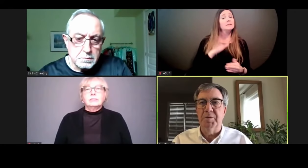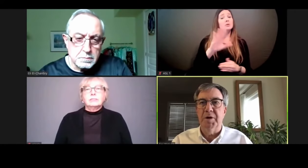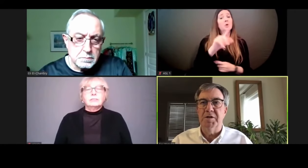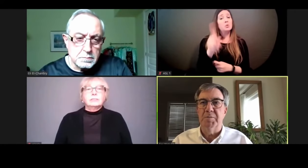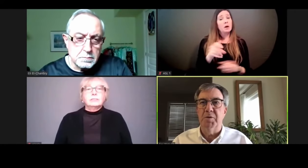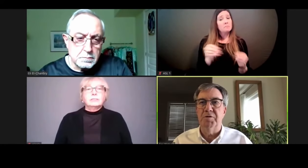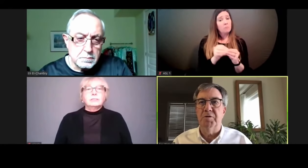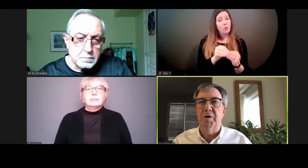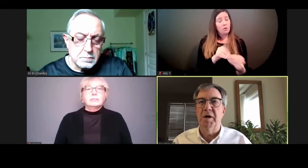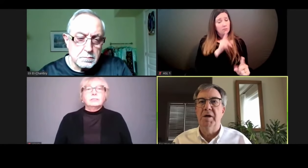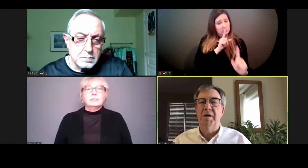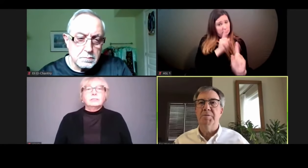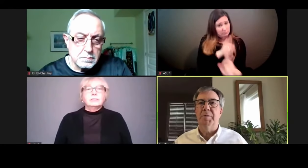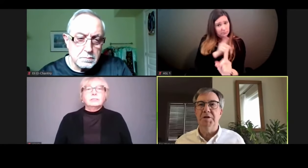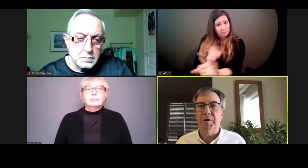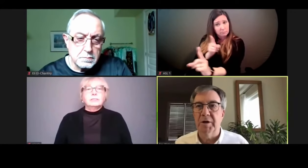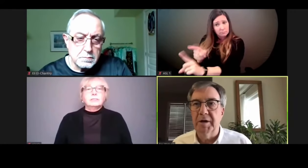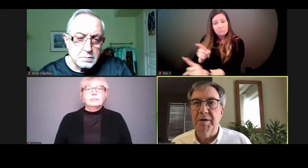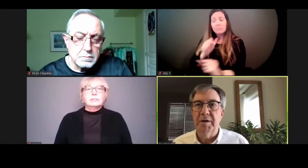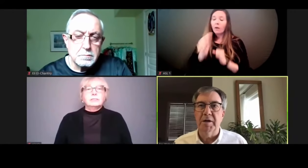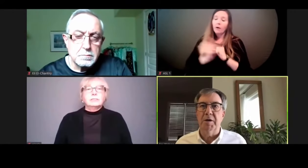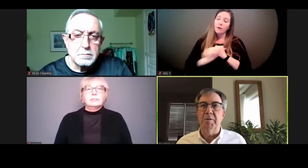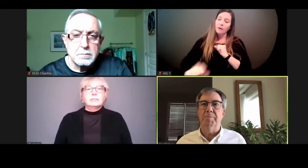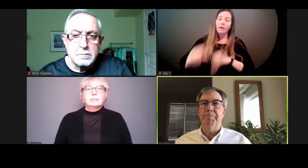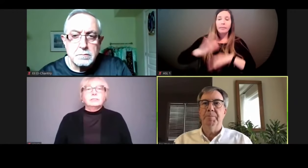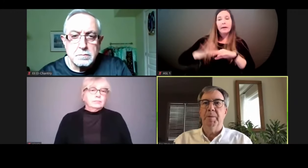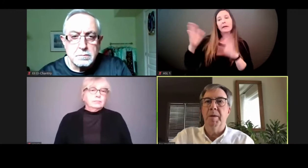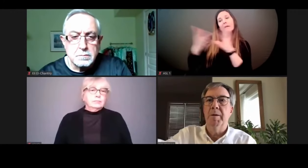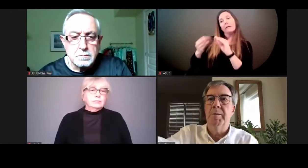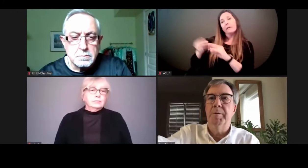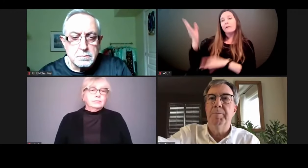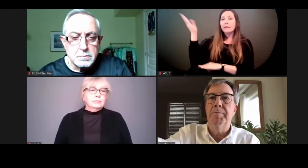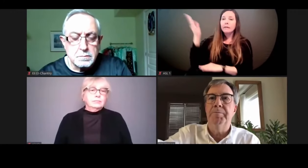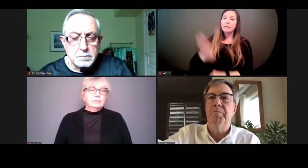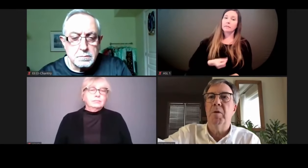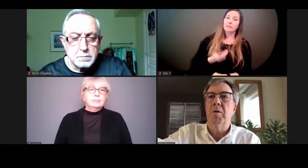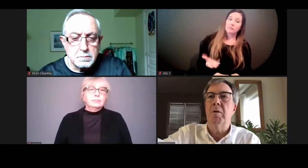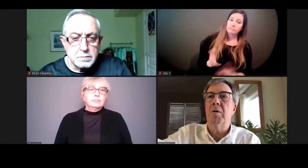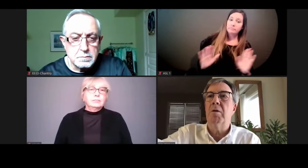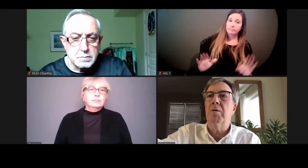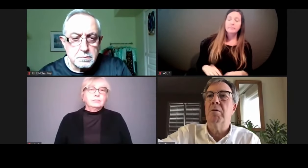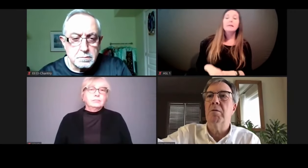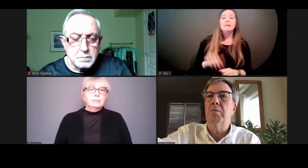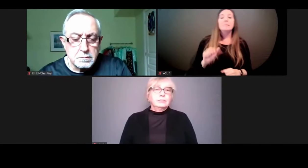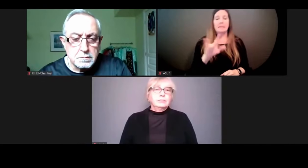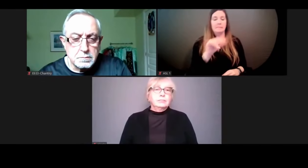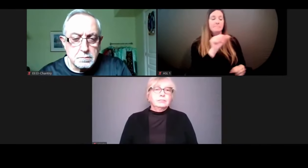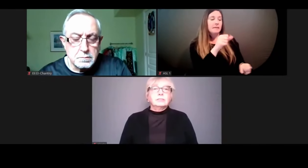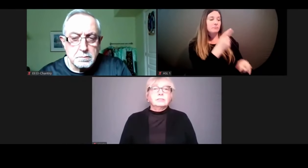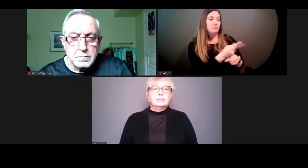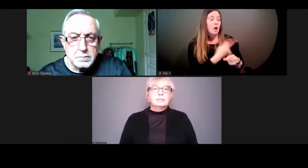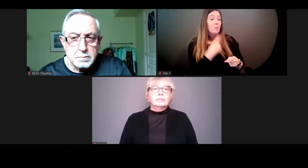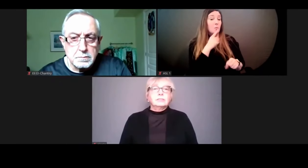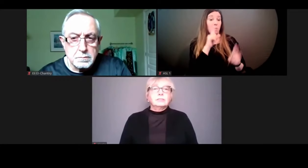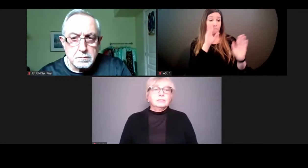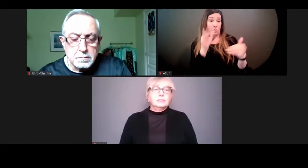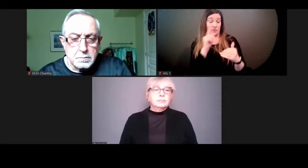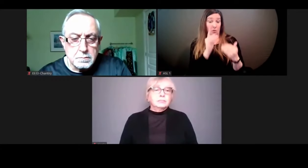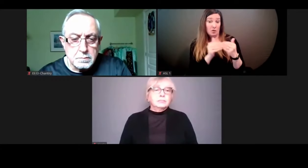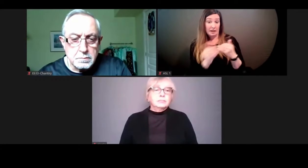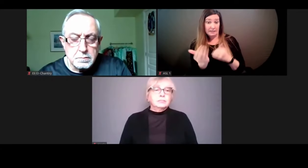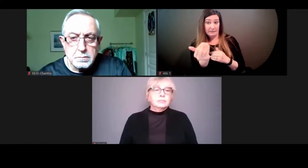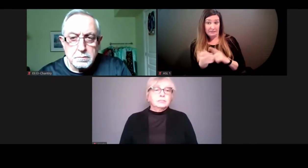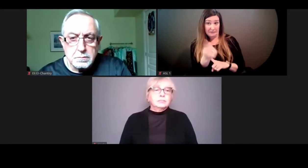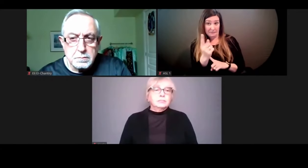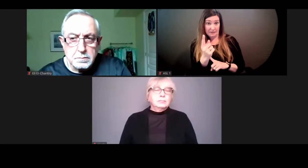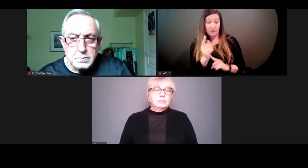question period as opposed to a speech period. Thank you. Yeah, we'll work on both of that. And just for the next 15 minutes, our sign